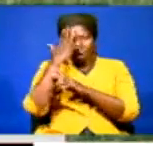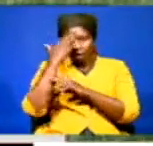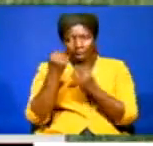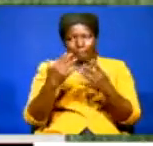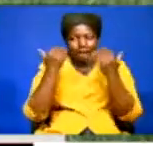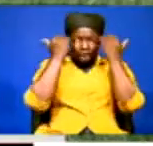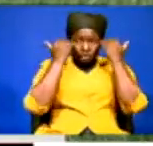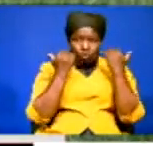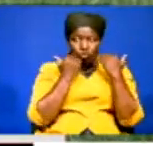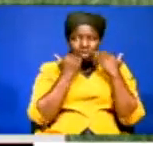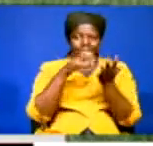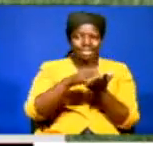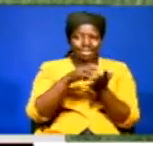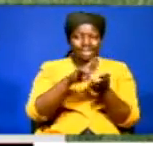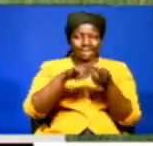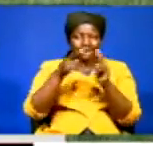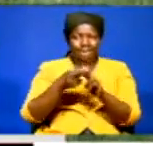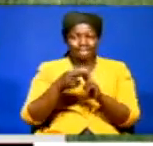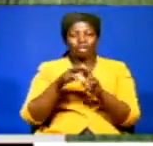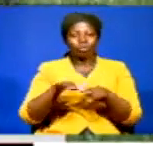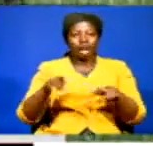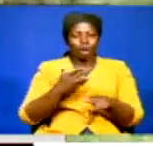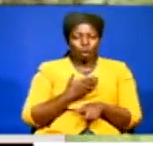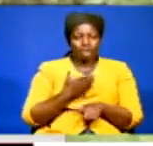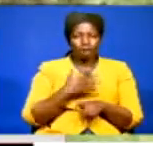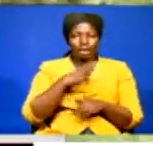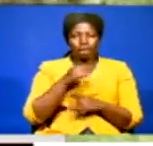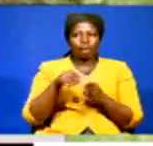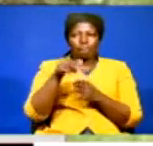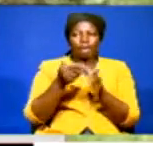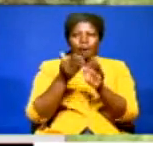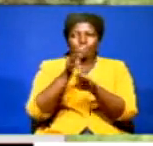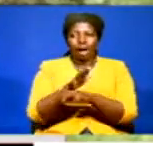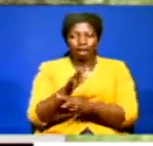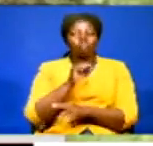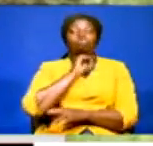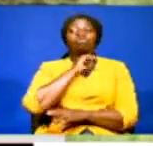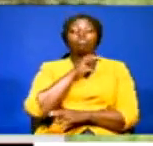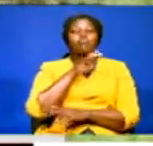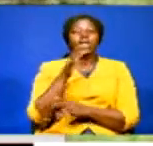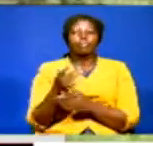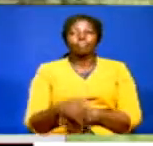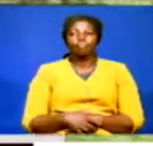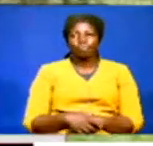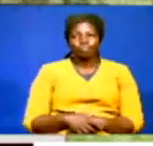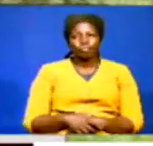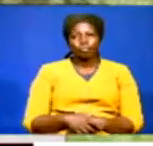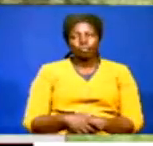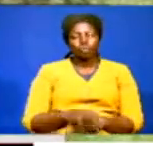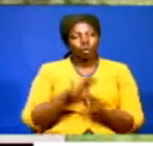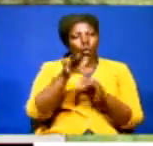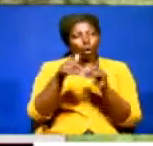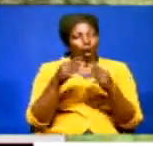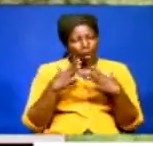land compensation and claims on displacement due to flooding. Fugo yangu wote walitokomea kwa ajili ya nini? Kwa ajili ya